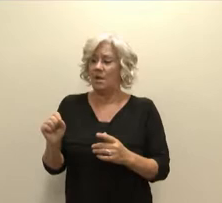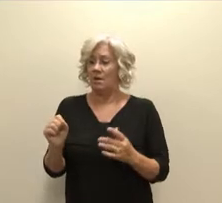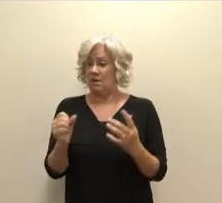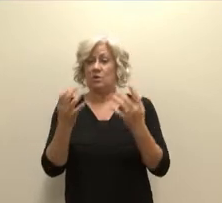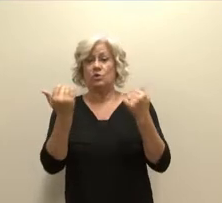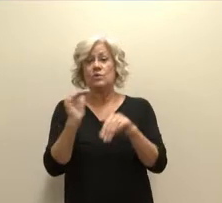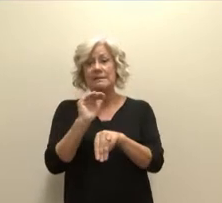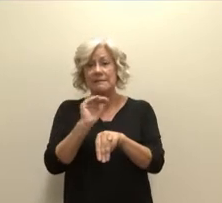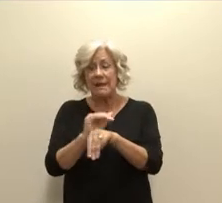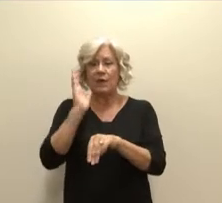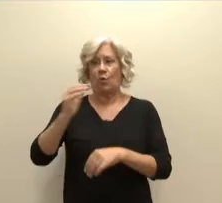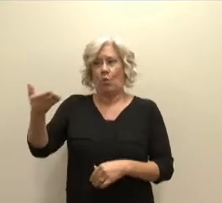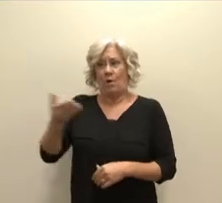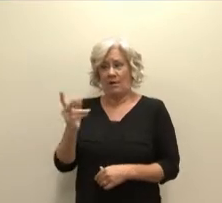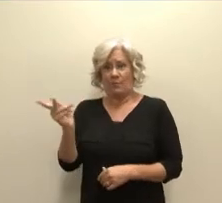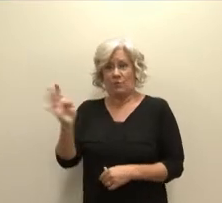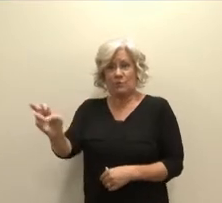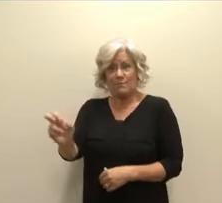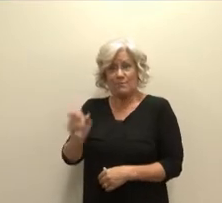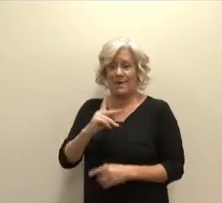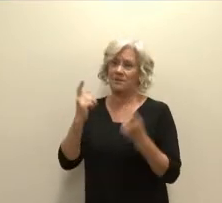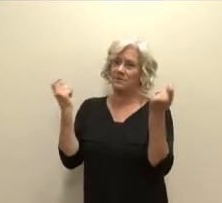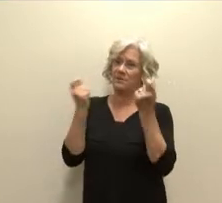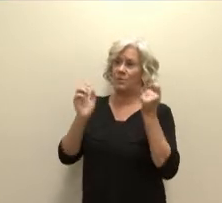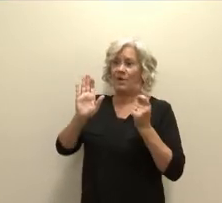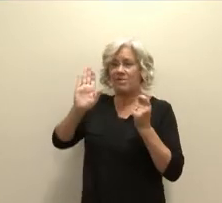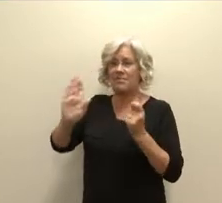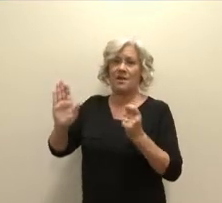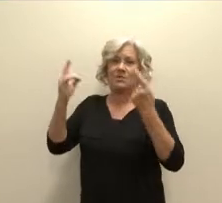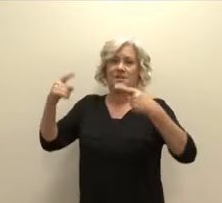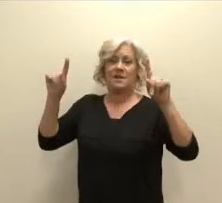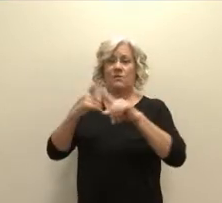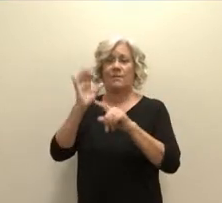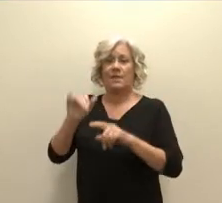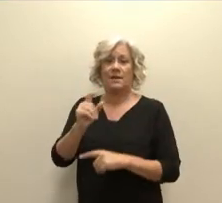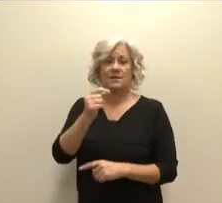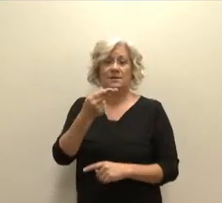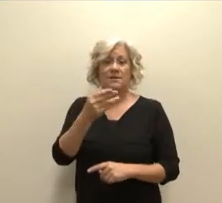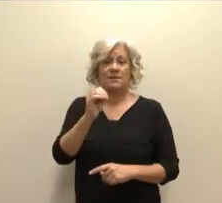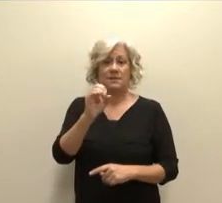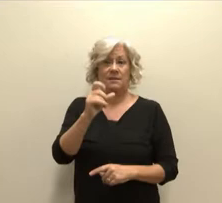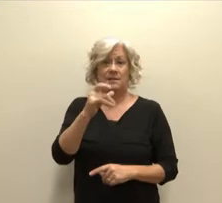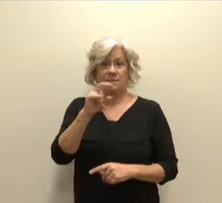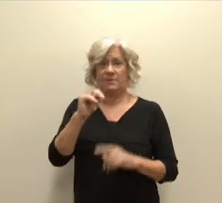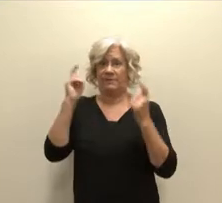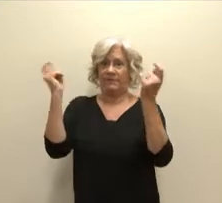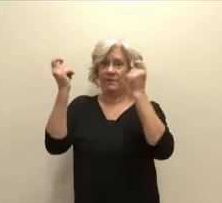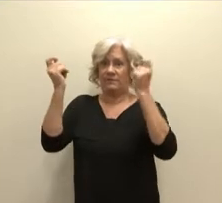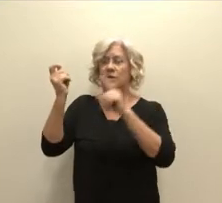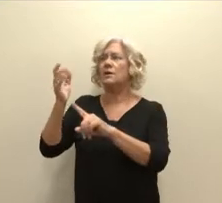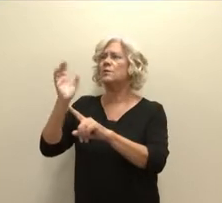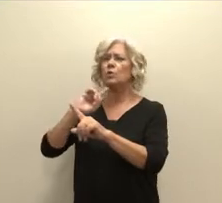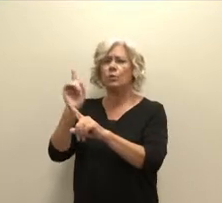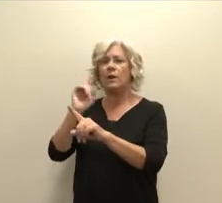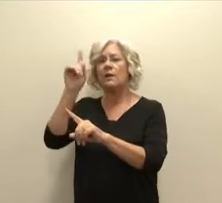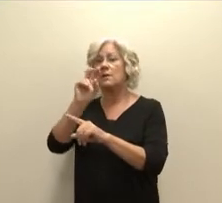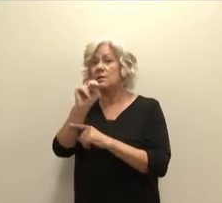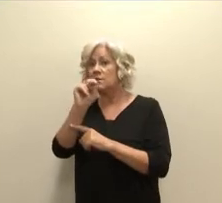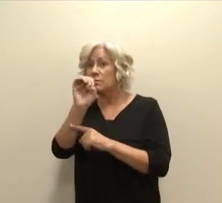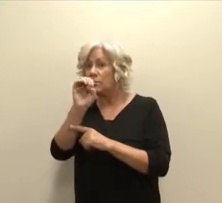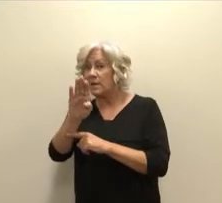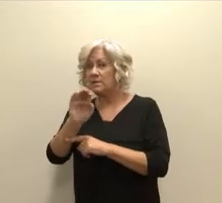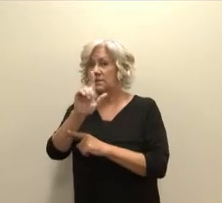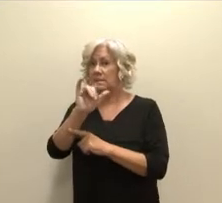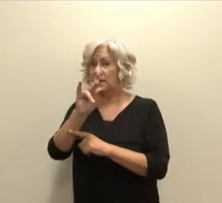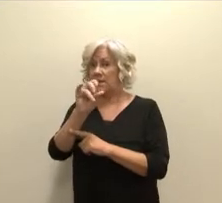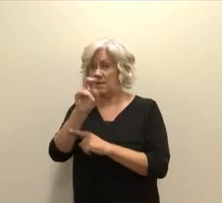get to welcome them back to celebrate their success at the festival competition, which was held in Lincoln, Nebraska this summer